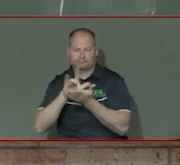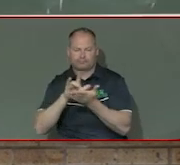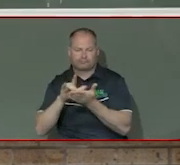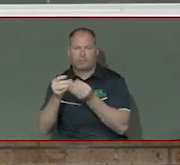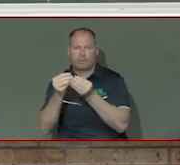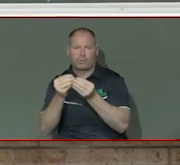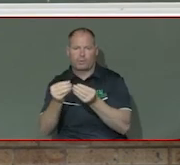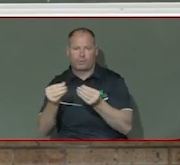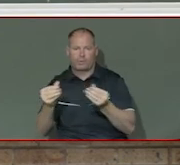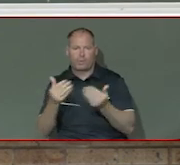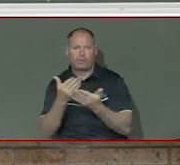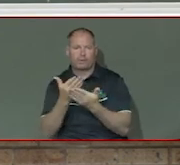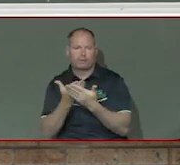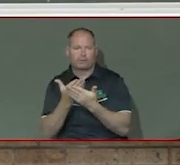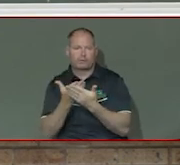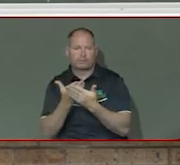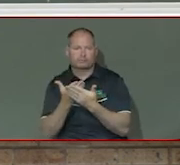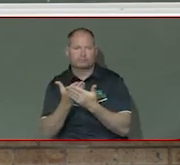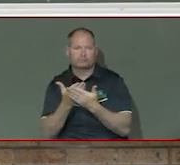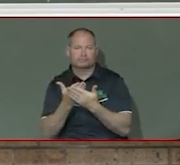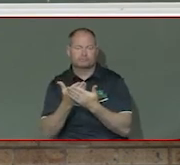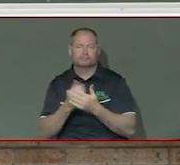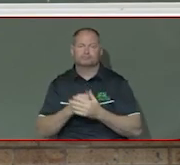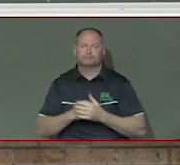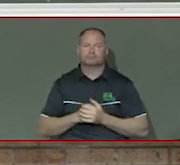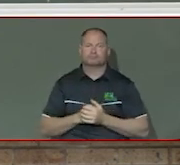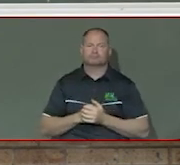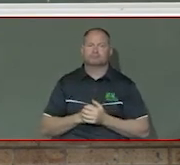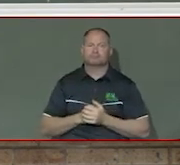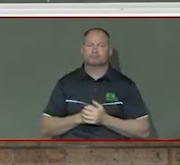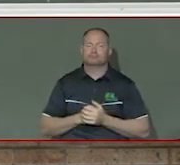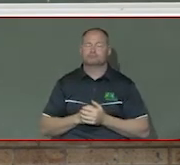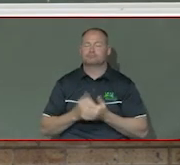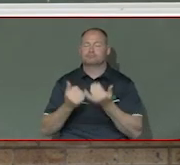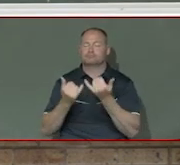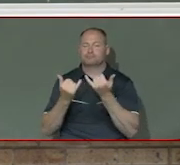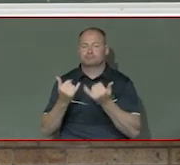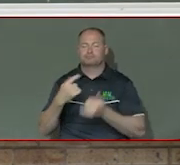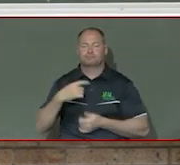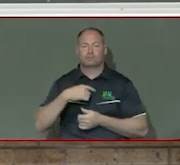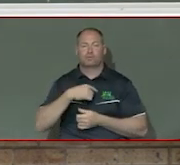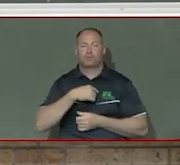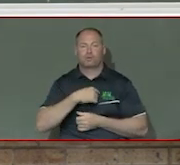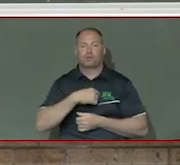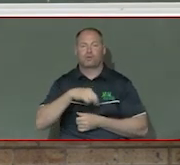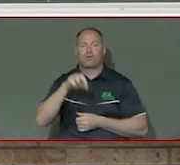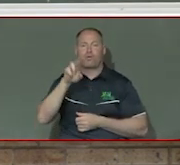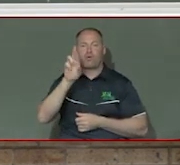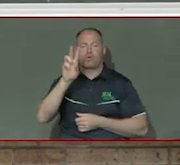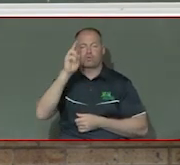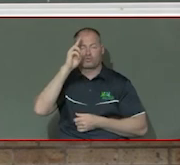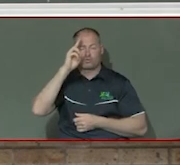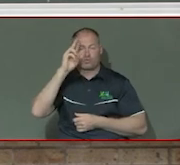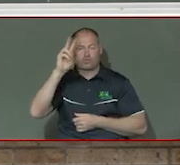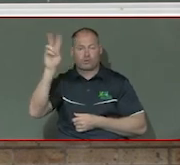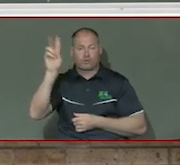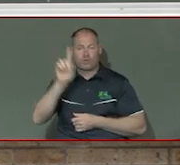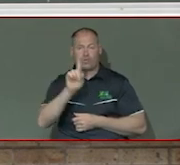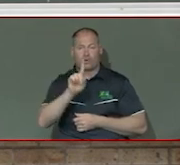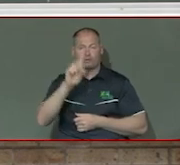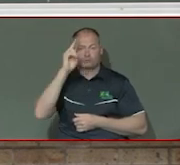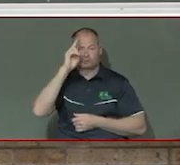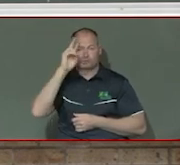can say that x squared is equal to r squared minus y squared, which is 1 squared